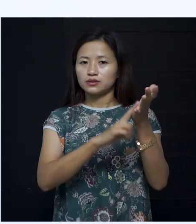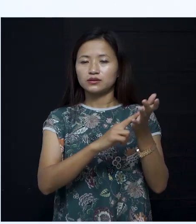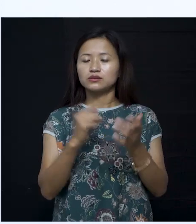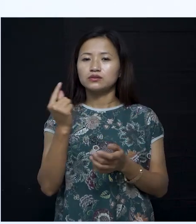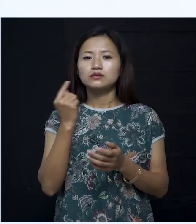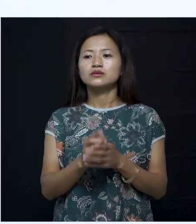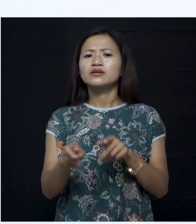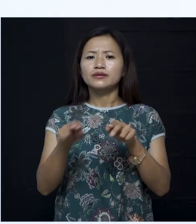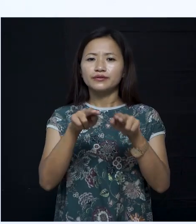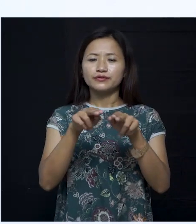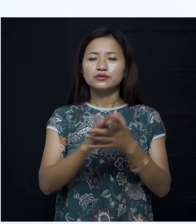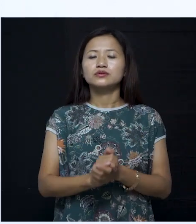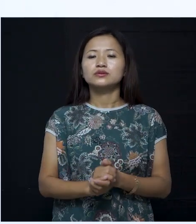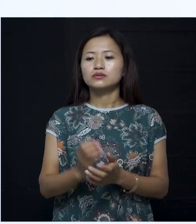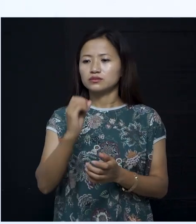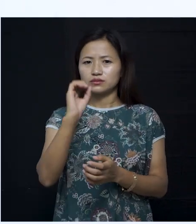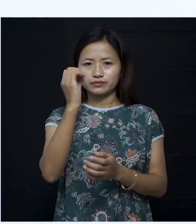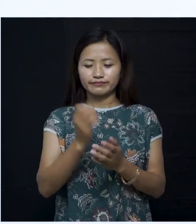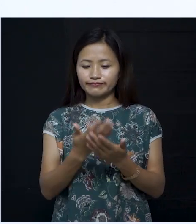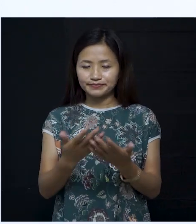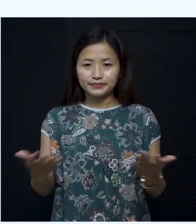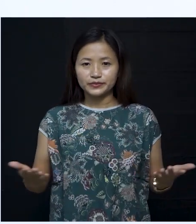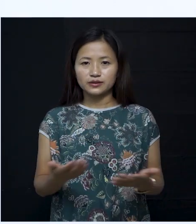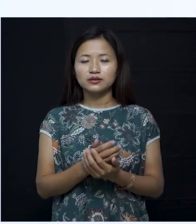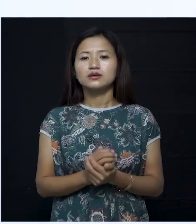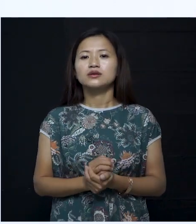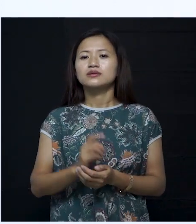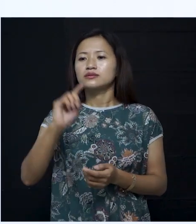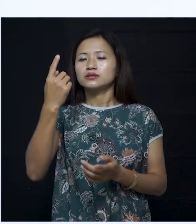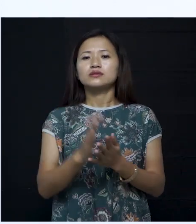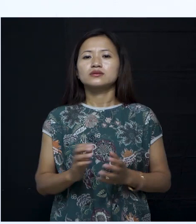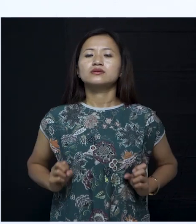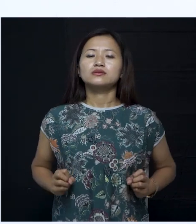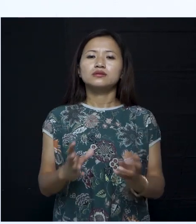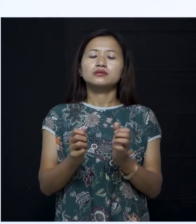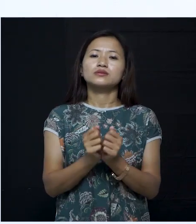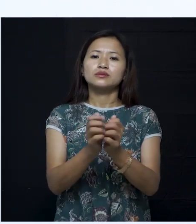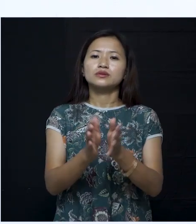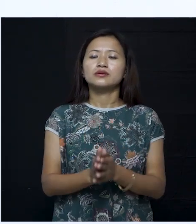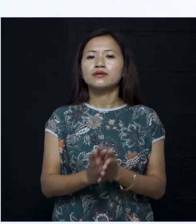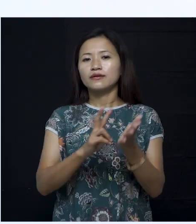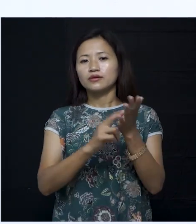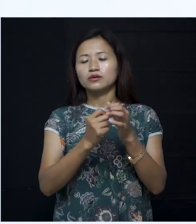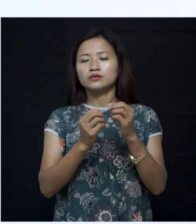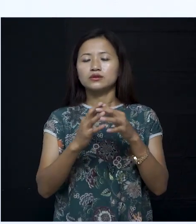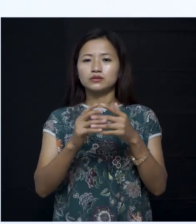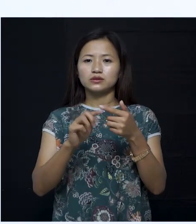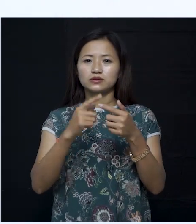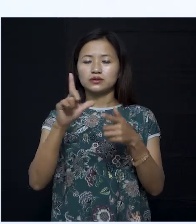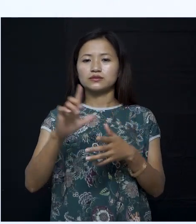you are referring to an object which is singular, and it also starts with a vowel. Okay,